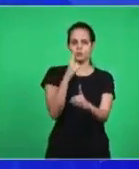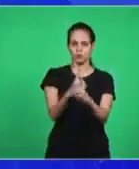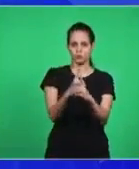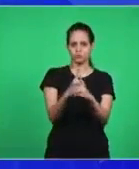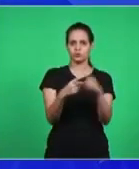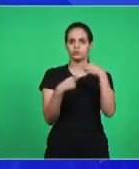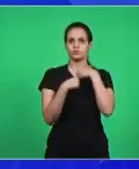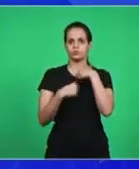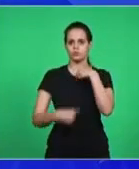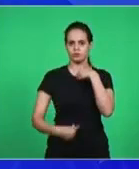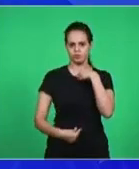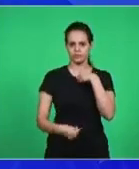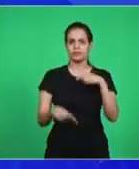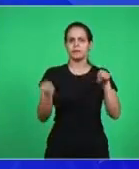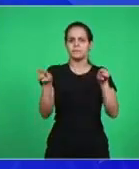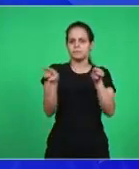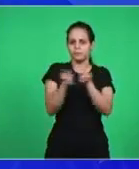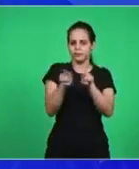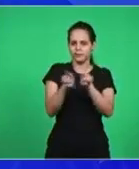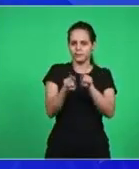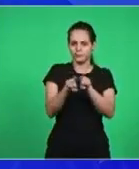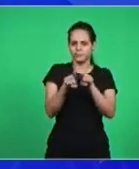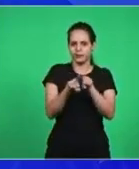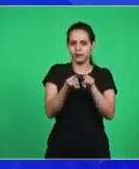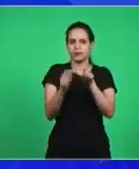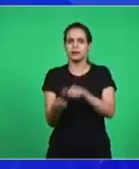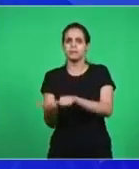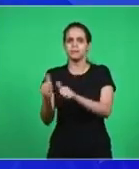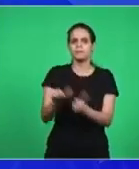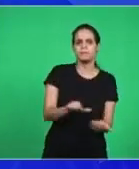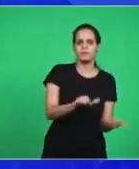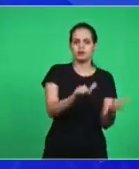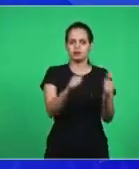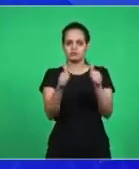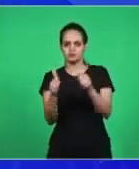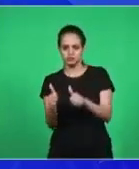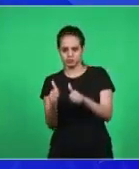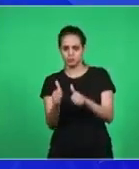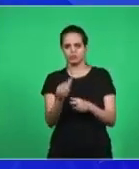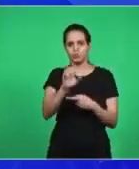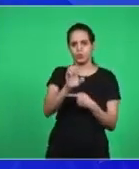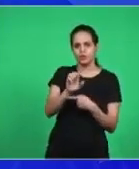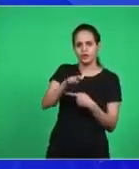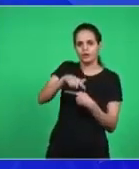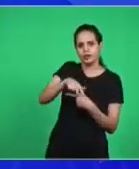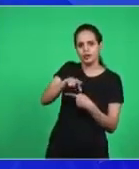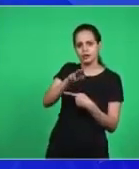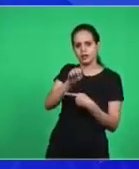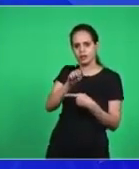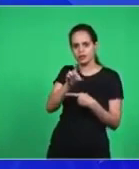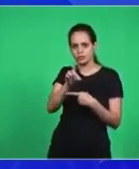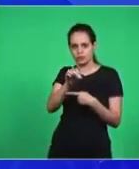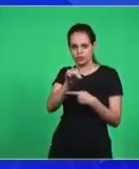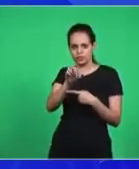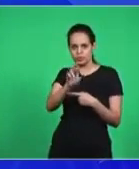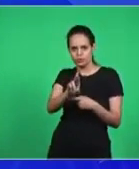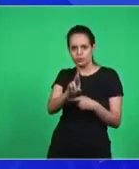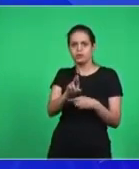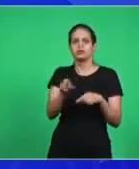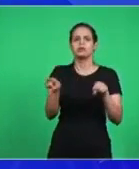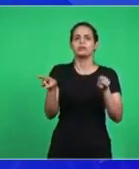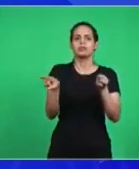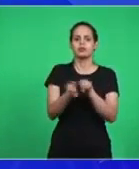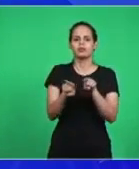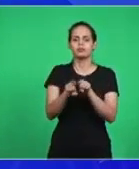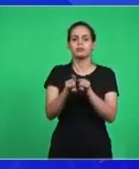also baptisms that took place in Guayaquil and Ecuador, and also baptism in